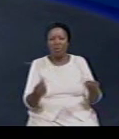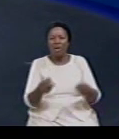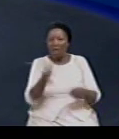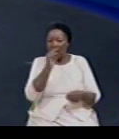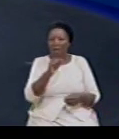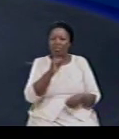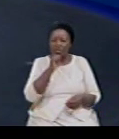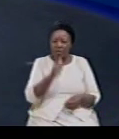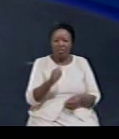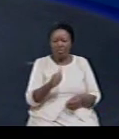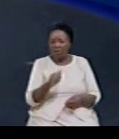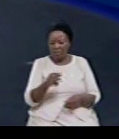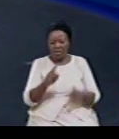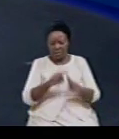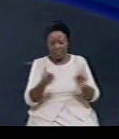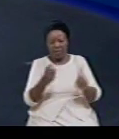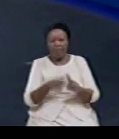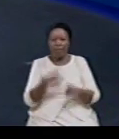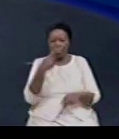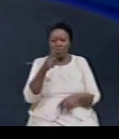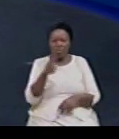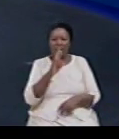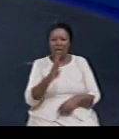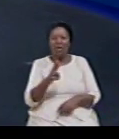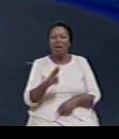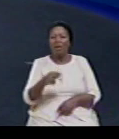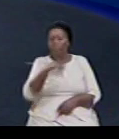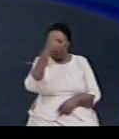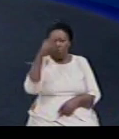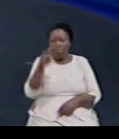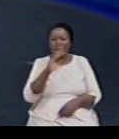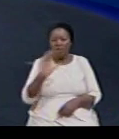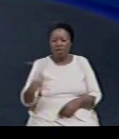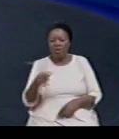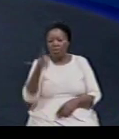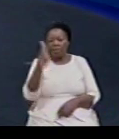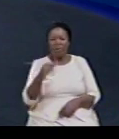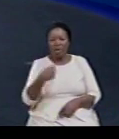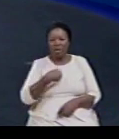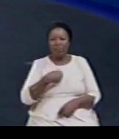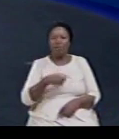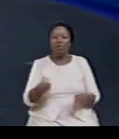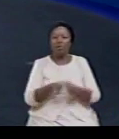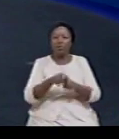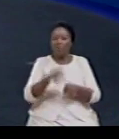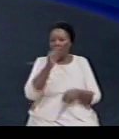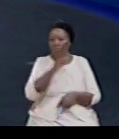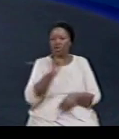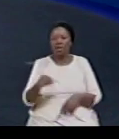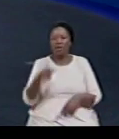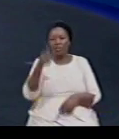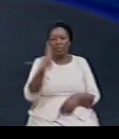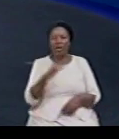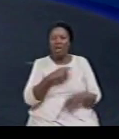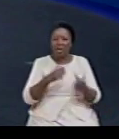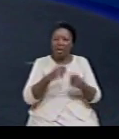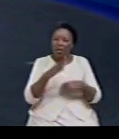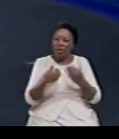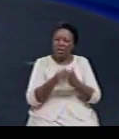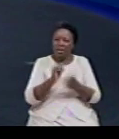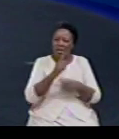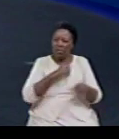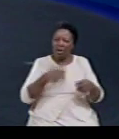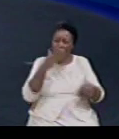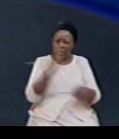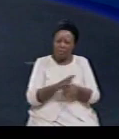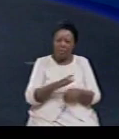I'm not different from who you are. You're a child of God. I'm a child of God. Or maybe you're a sinner and you're intending to meet the child of God today. And you said,